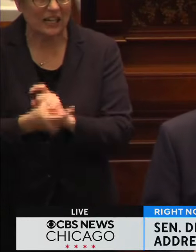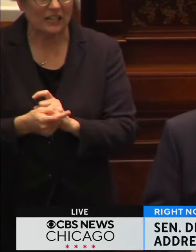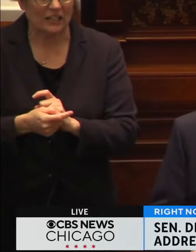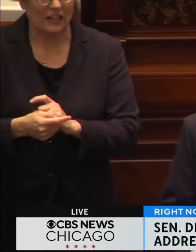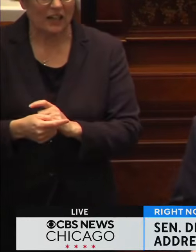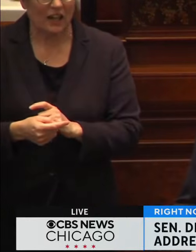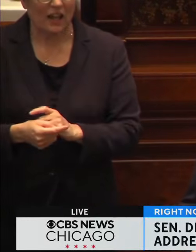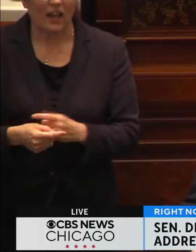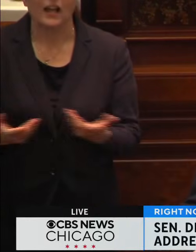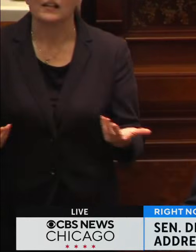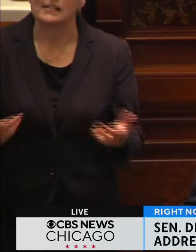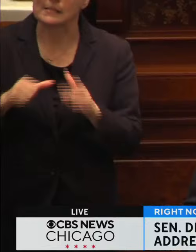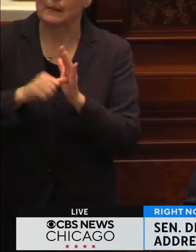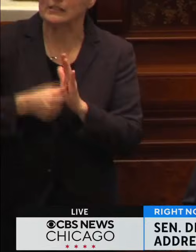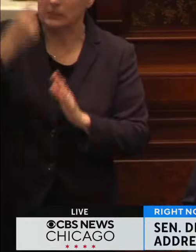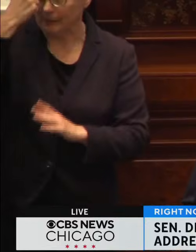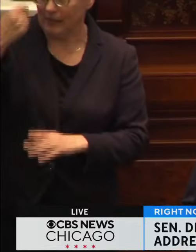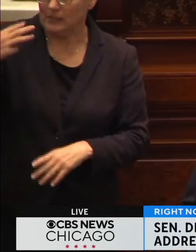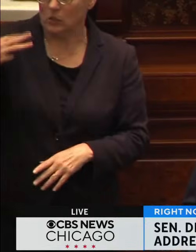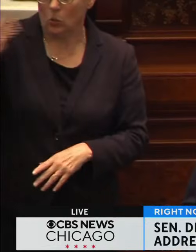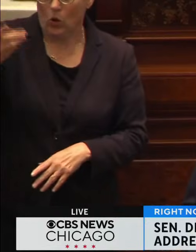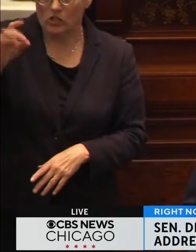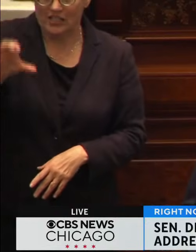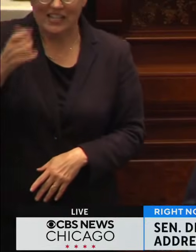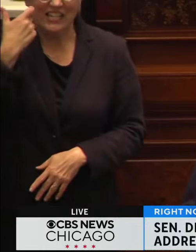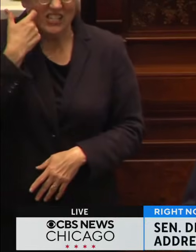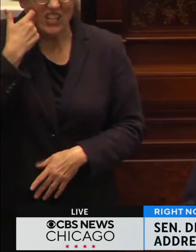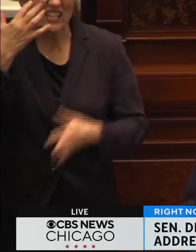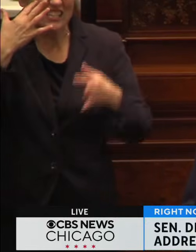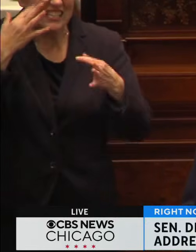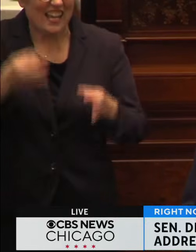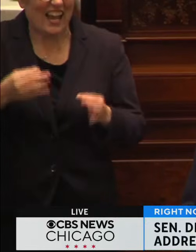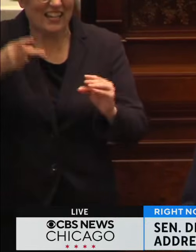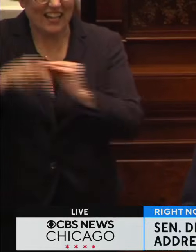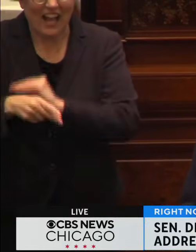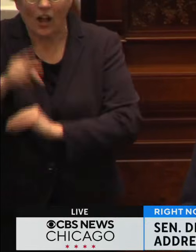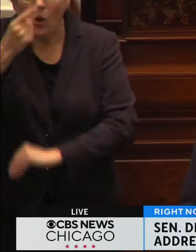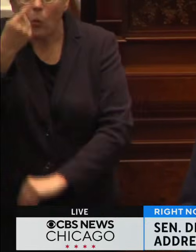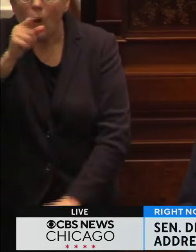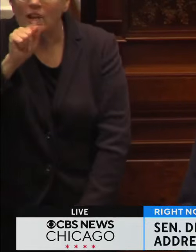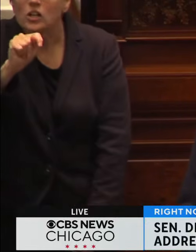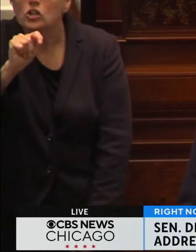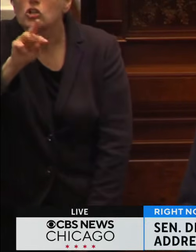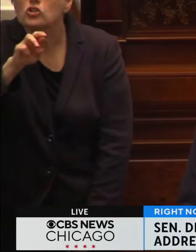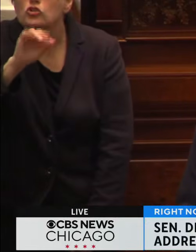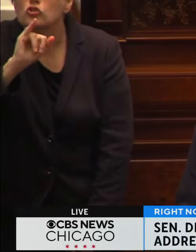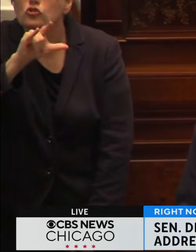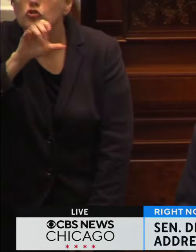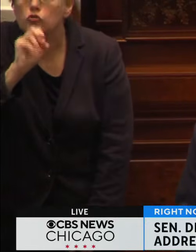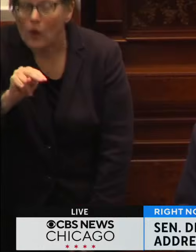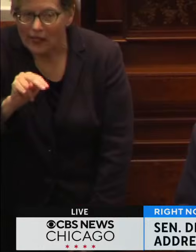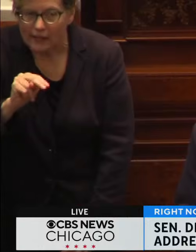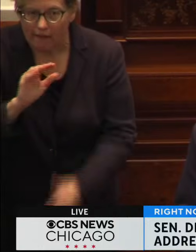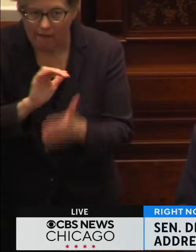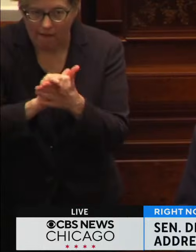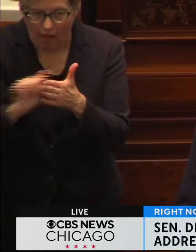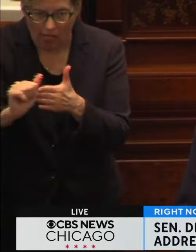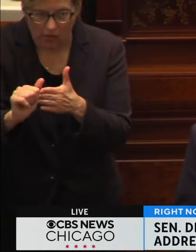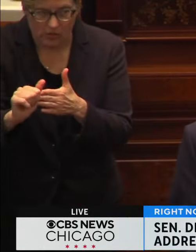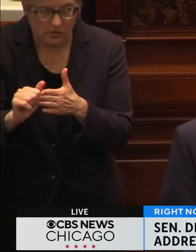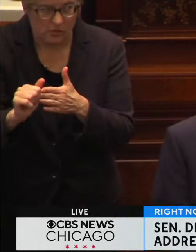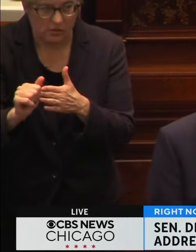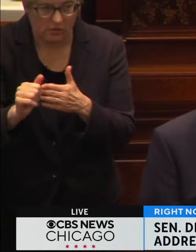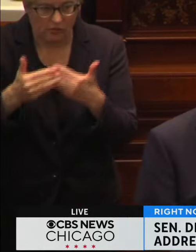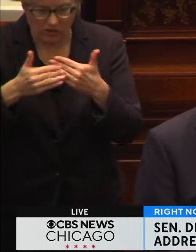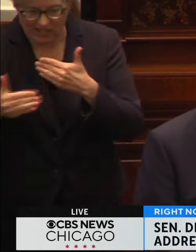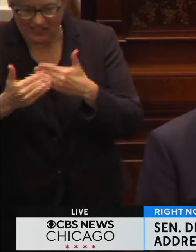we just decided to cut Medicaid by $1 trillion. $1 trillion, that's federal talk. $1 trillion over the next